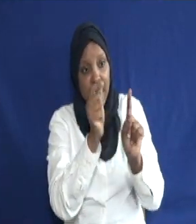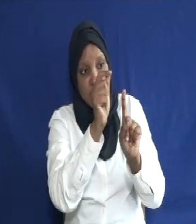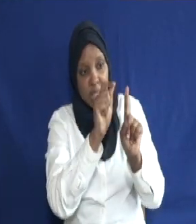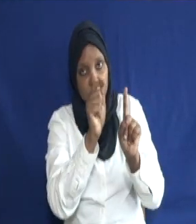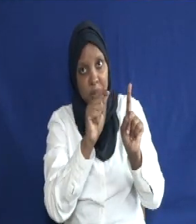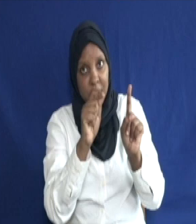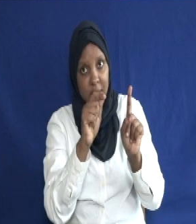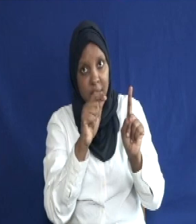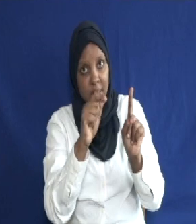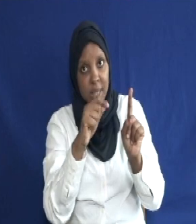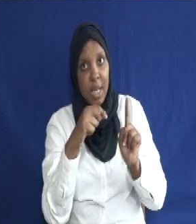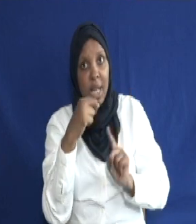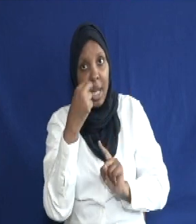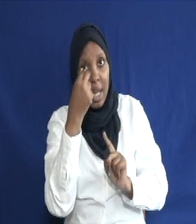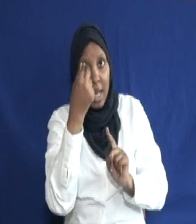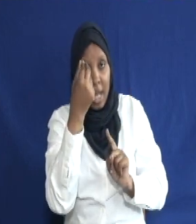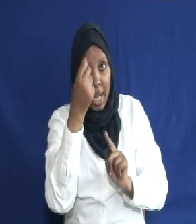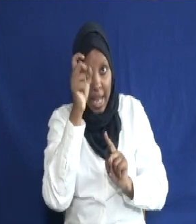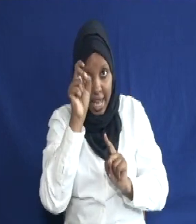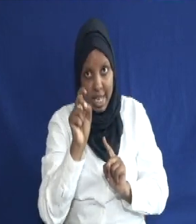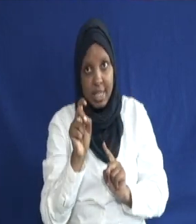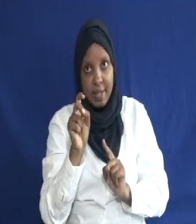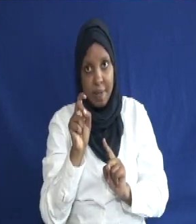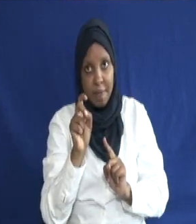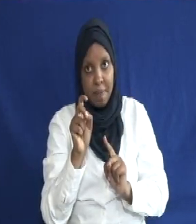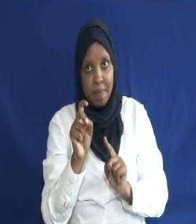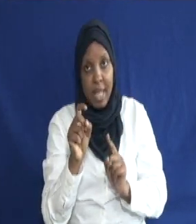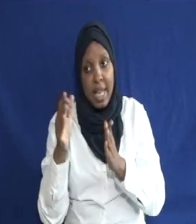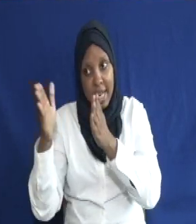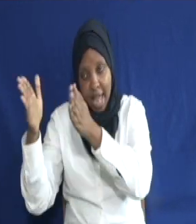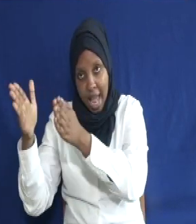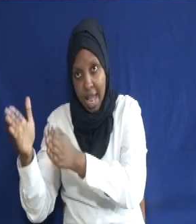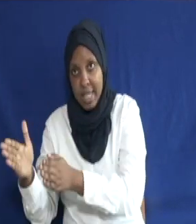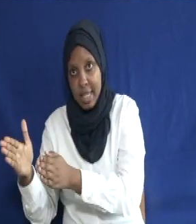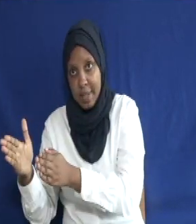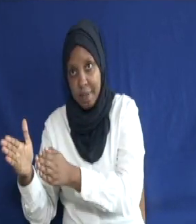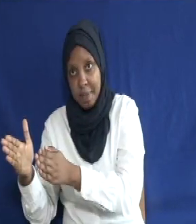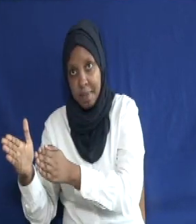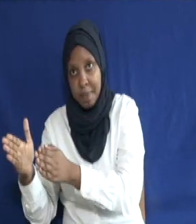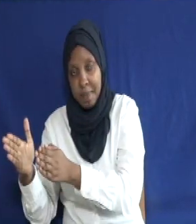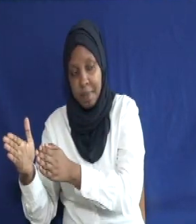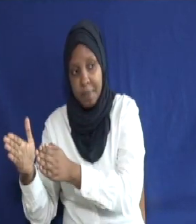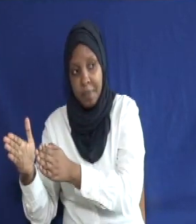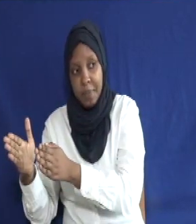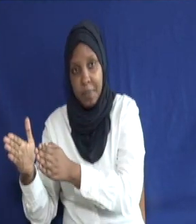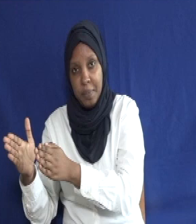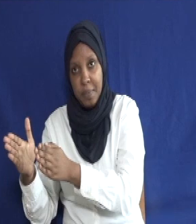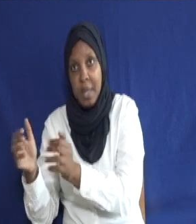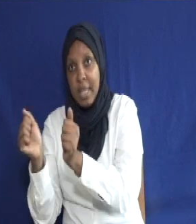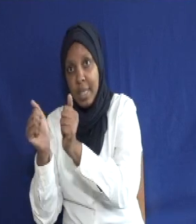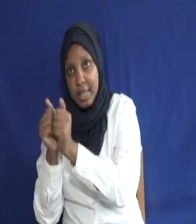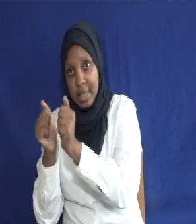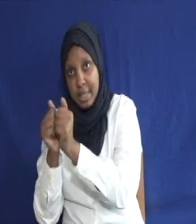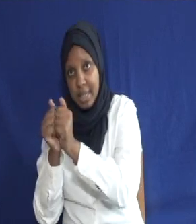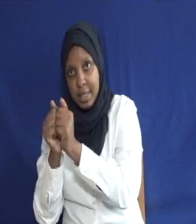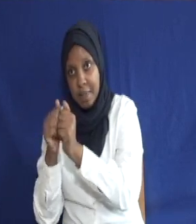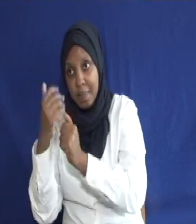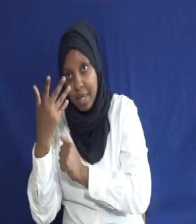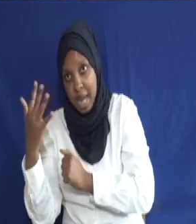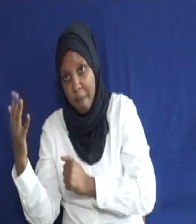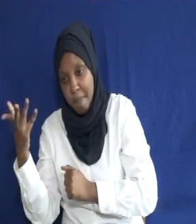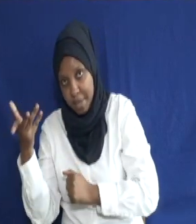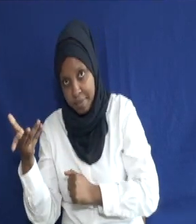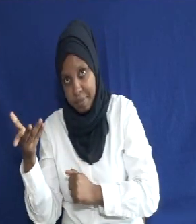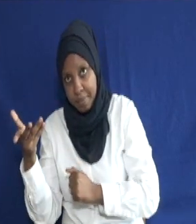100. So what we do here, at first, since we have here 10 at the